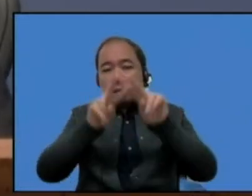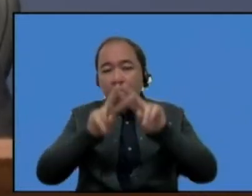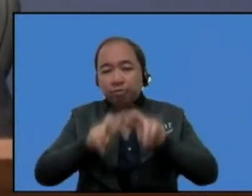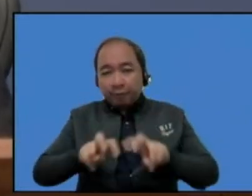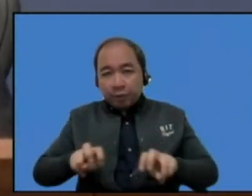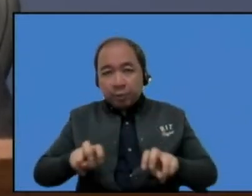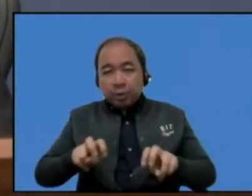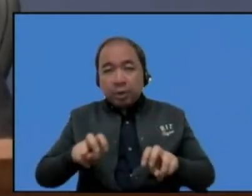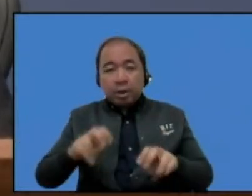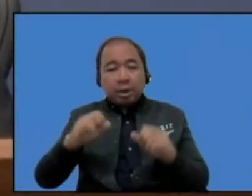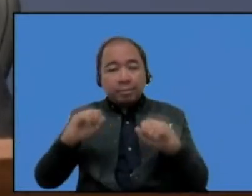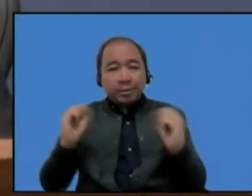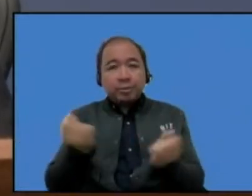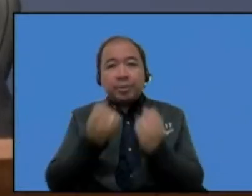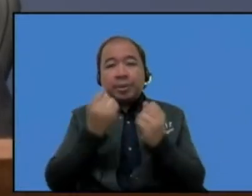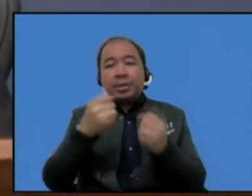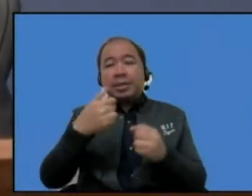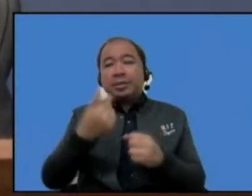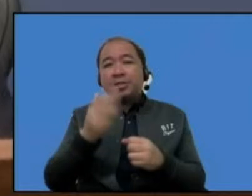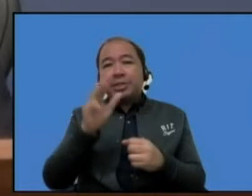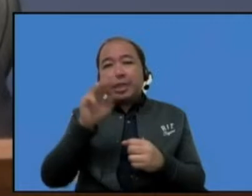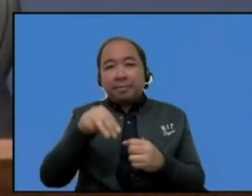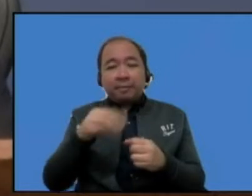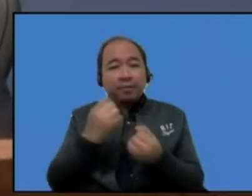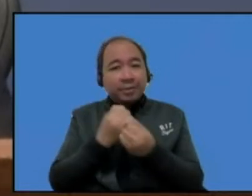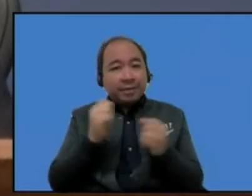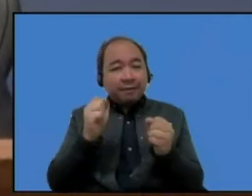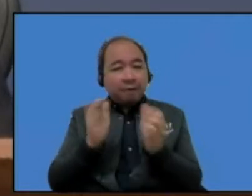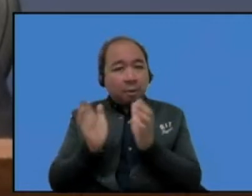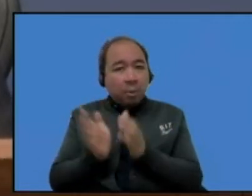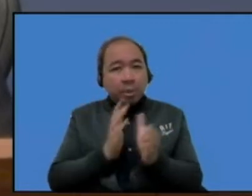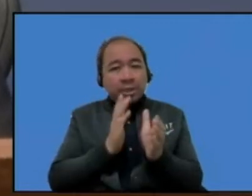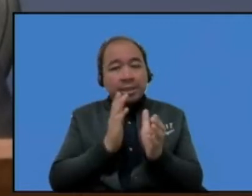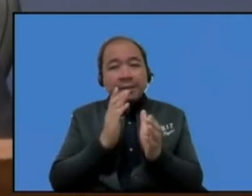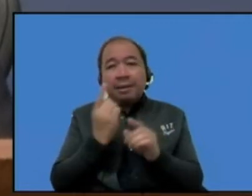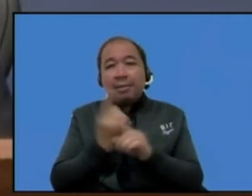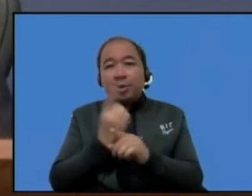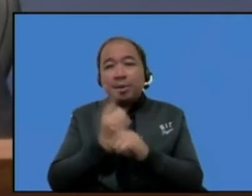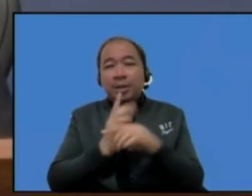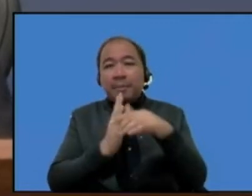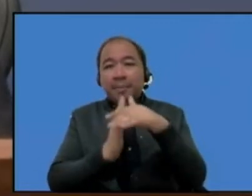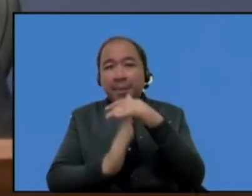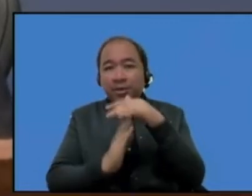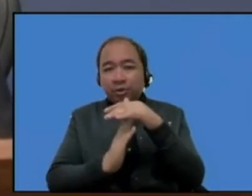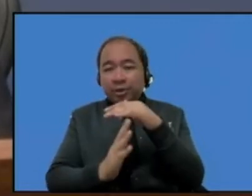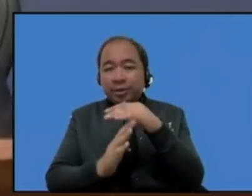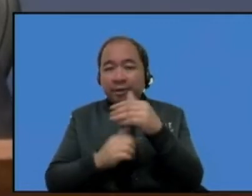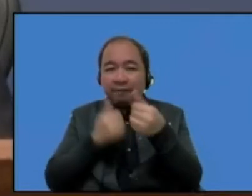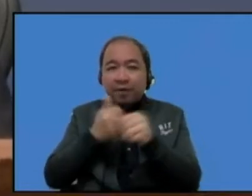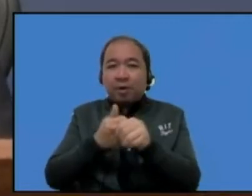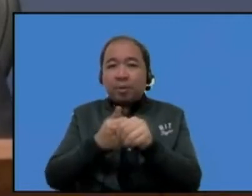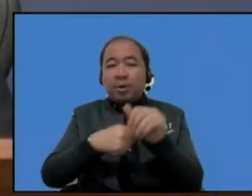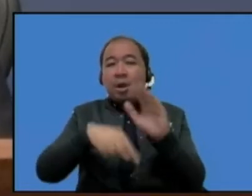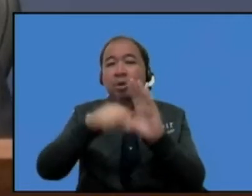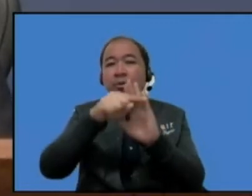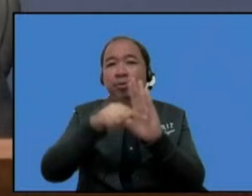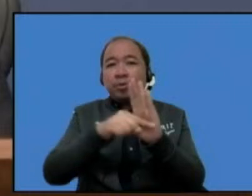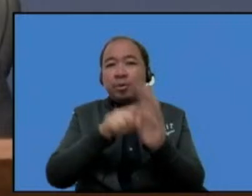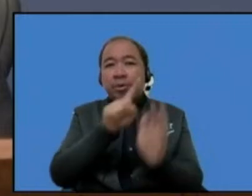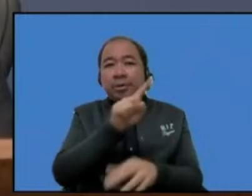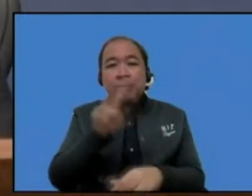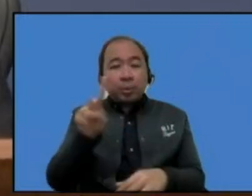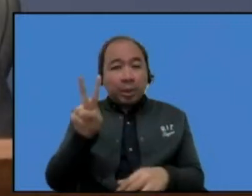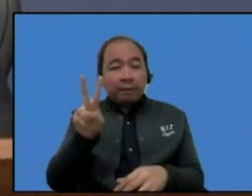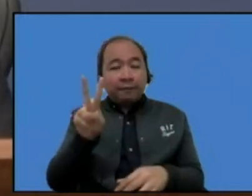Implementation of the Global Compact for Safe, Orderly, and Regular Migration in accordance with Rule 12 of